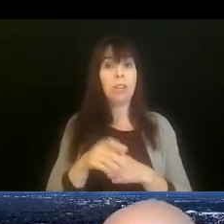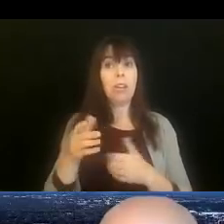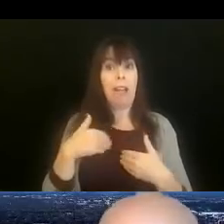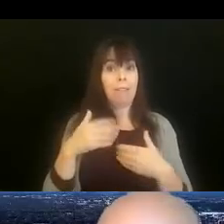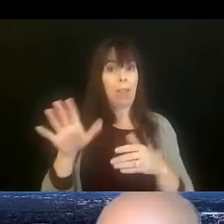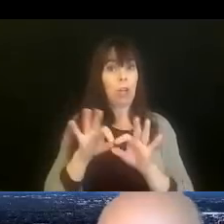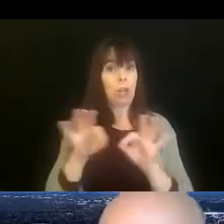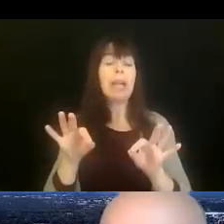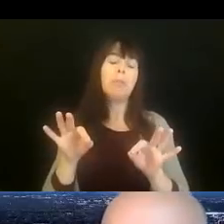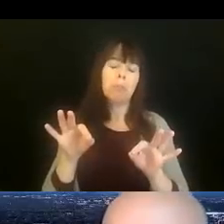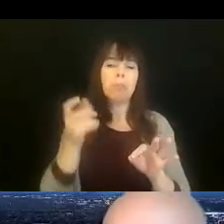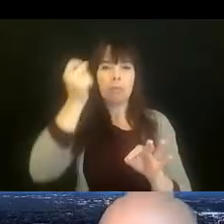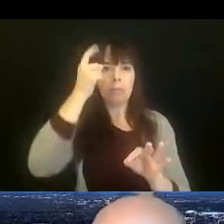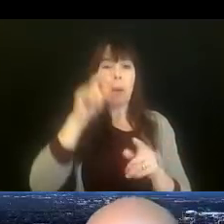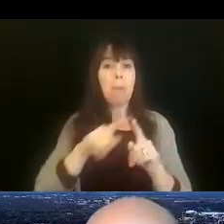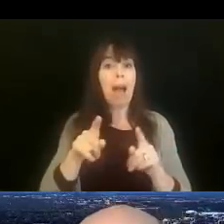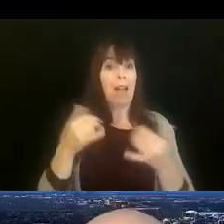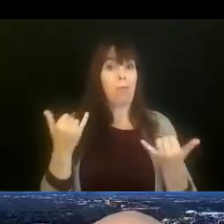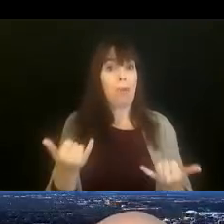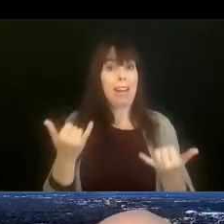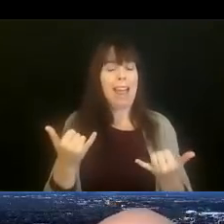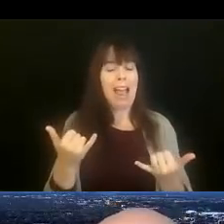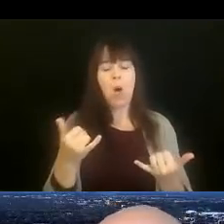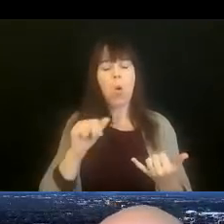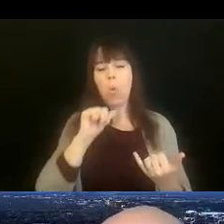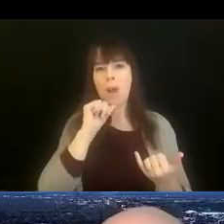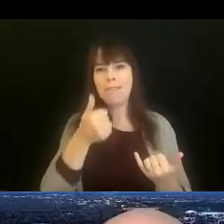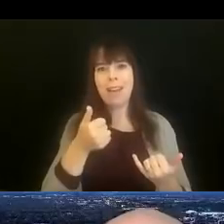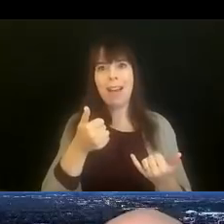that's one thing. But as of yet, we have not